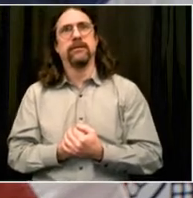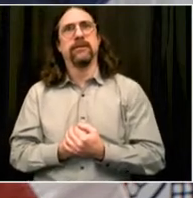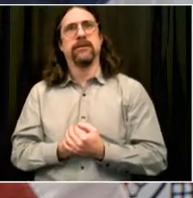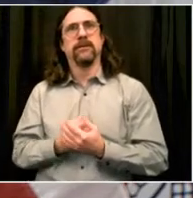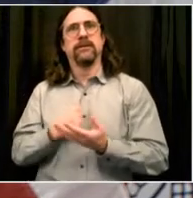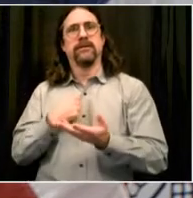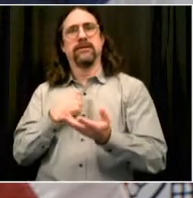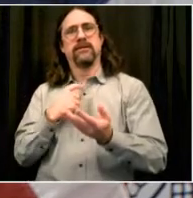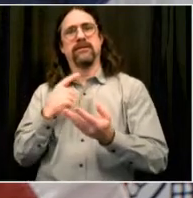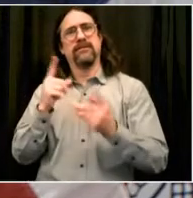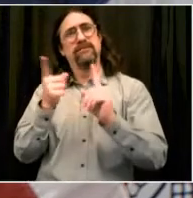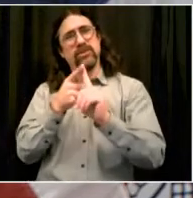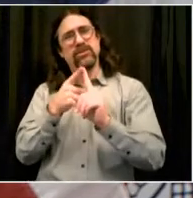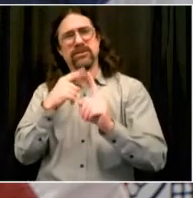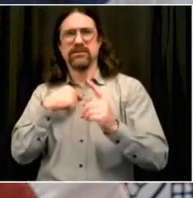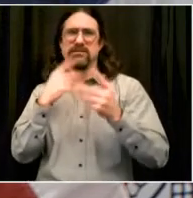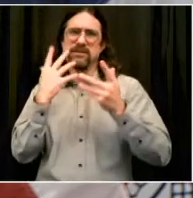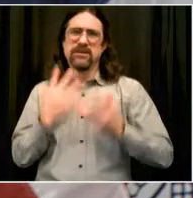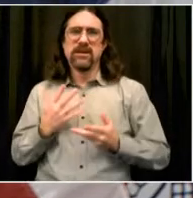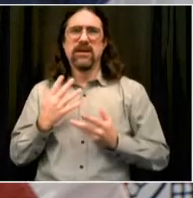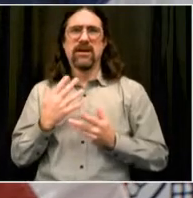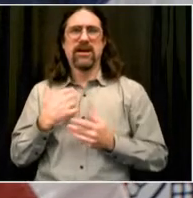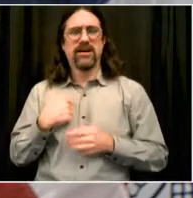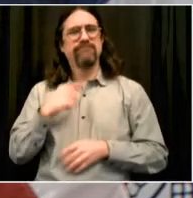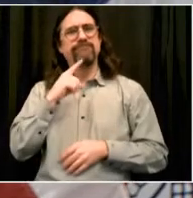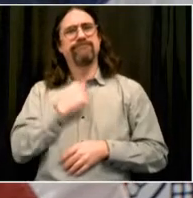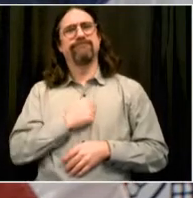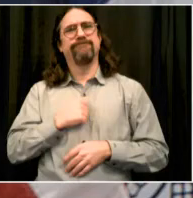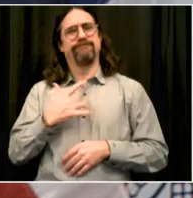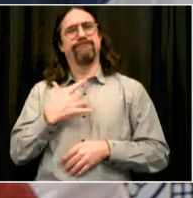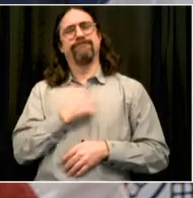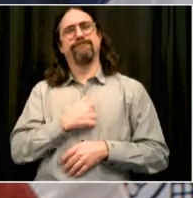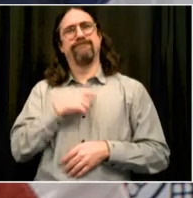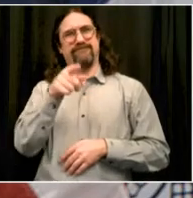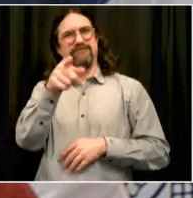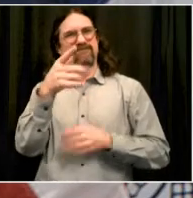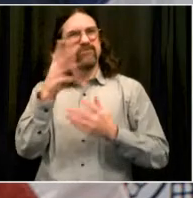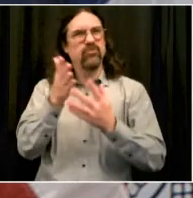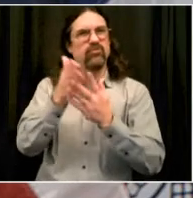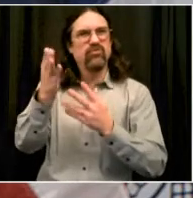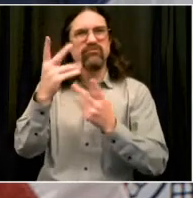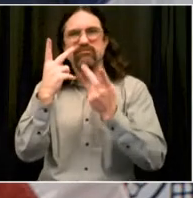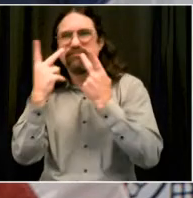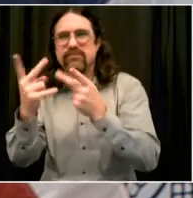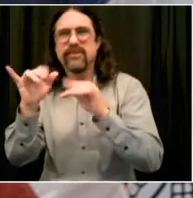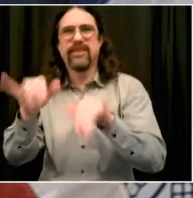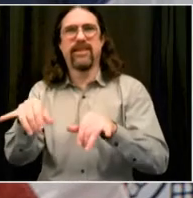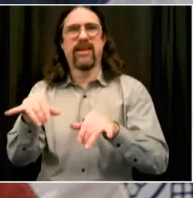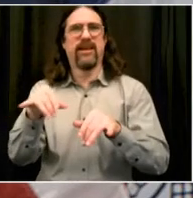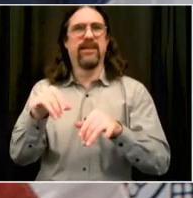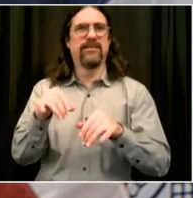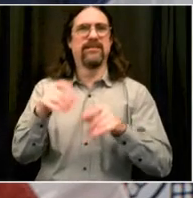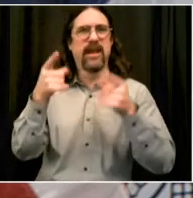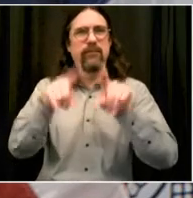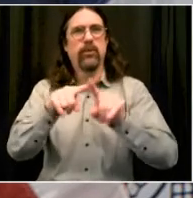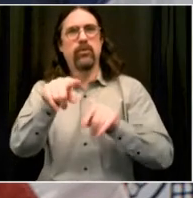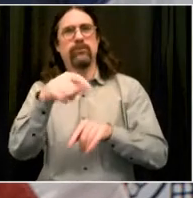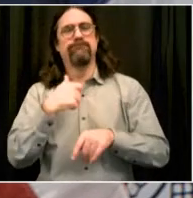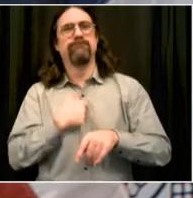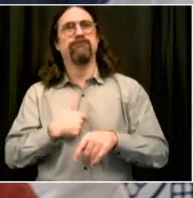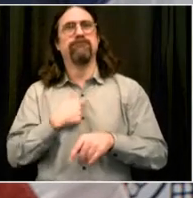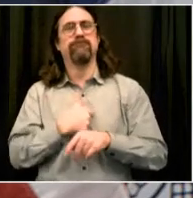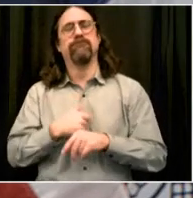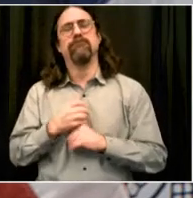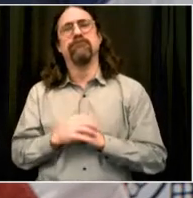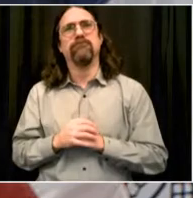this world, the Holocaust, that is not history that should ever be invoked lightly. And anyone who can compare a public health